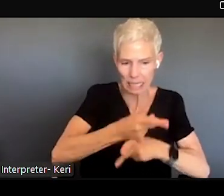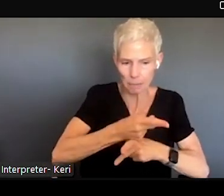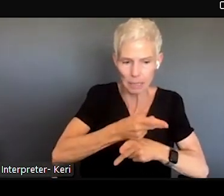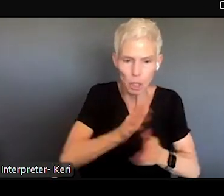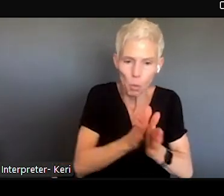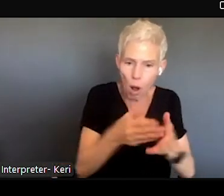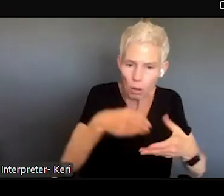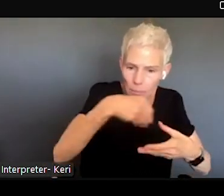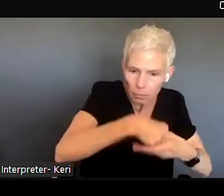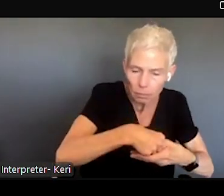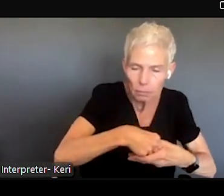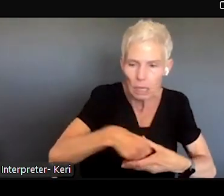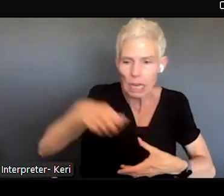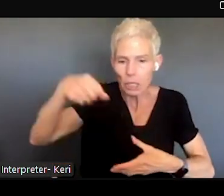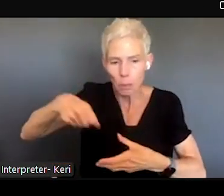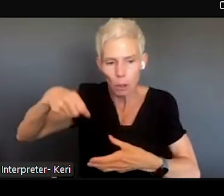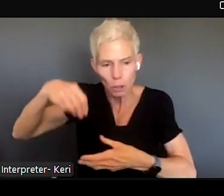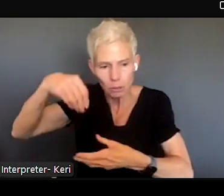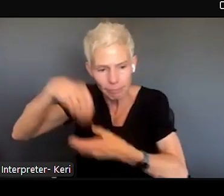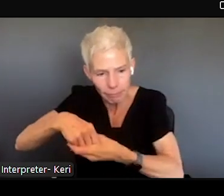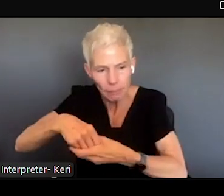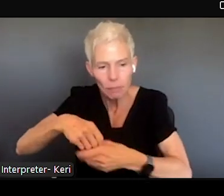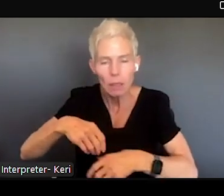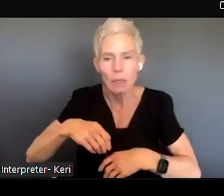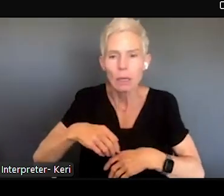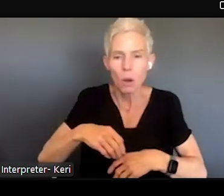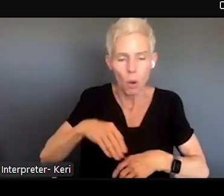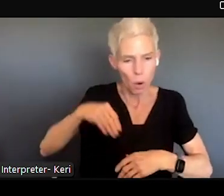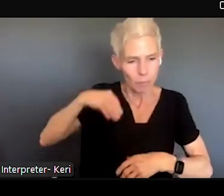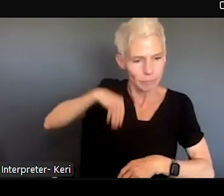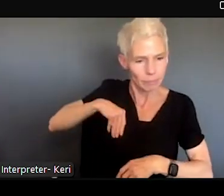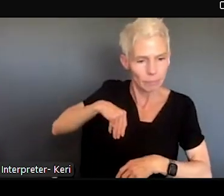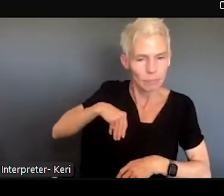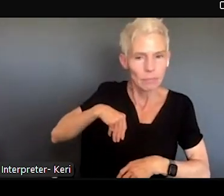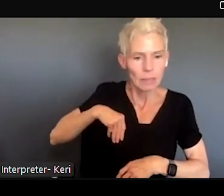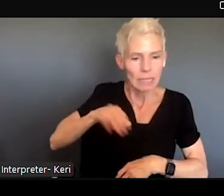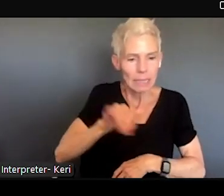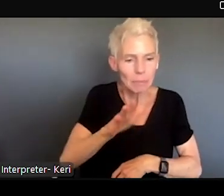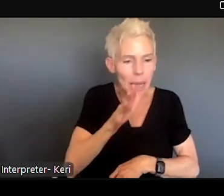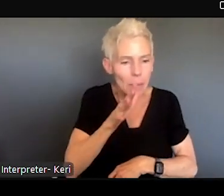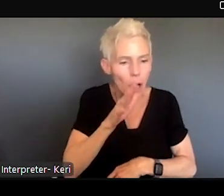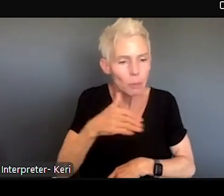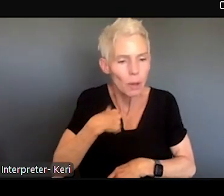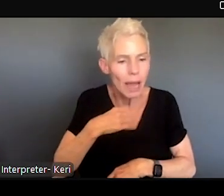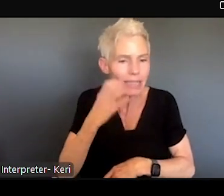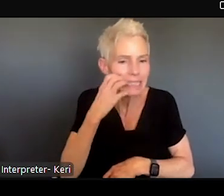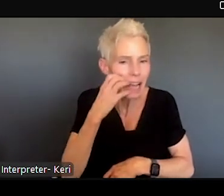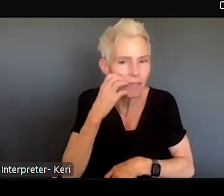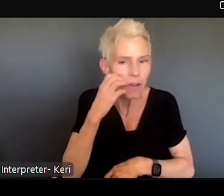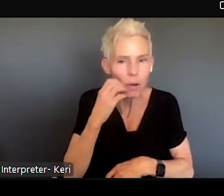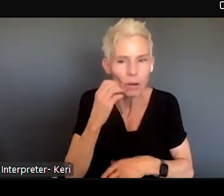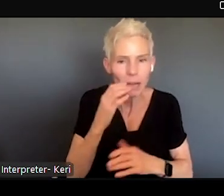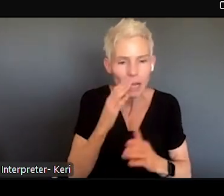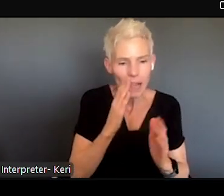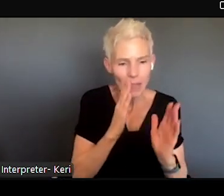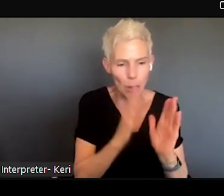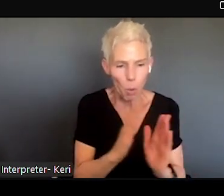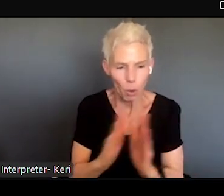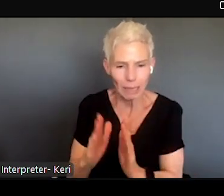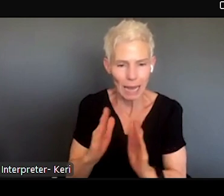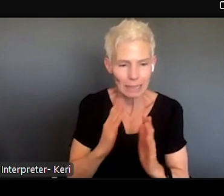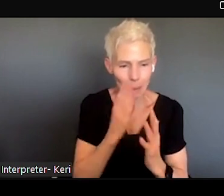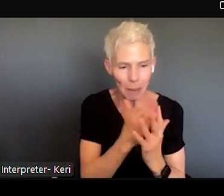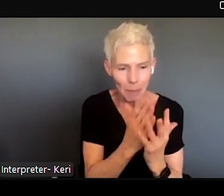your purse, to keep it on you. If you're like my mom and you have one of those cell phone things that organizes everything all together,